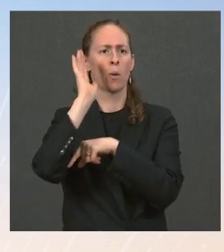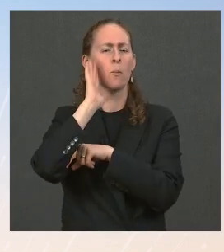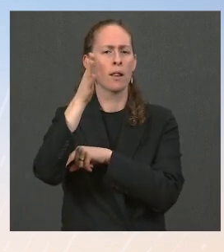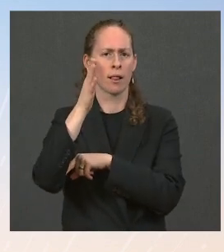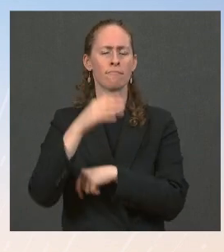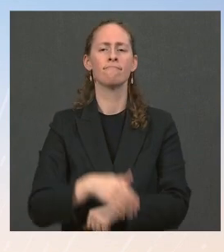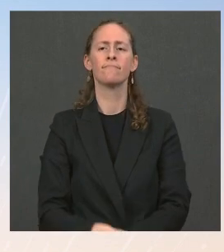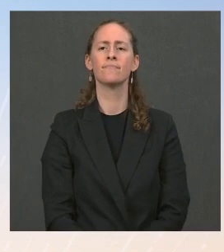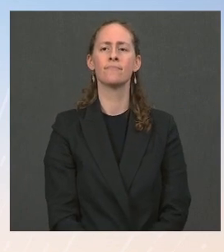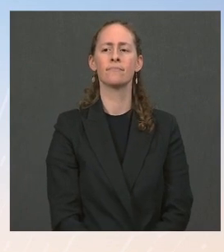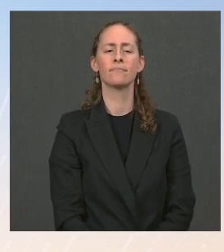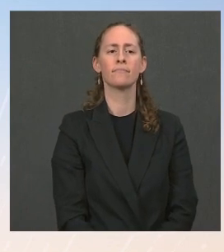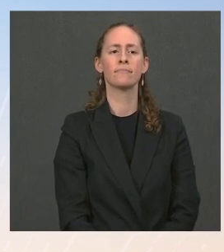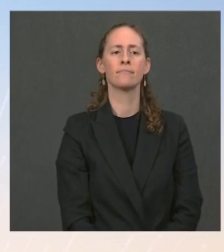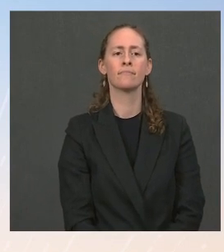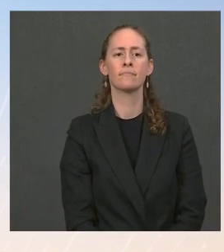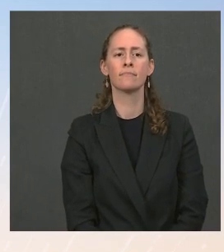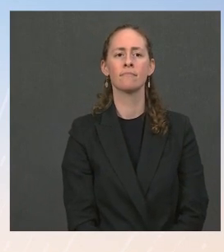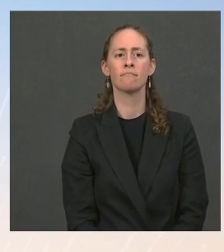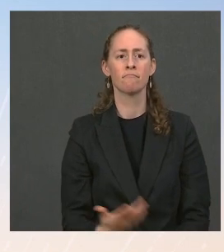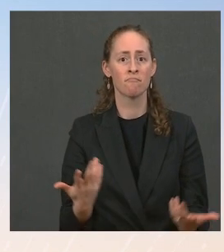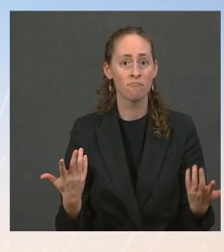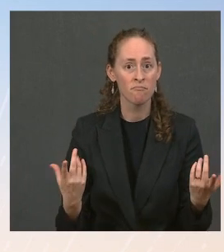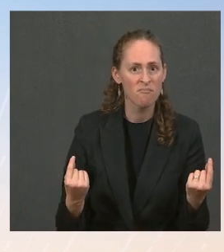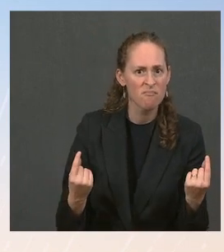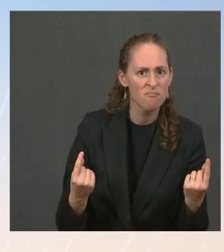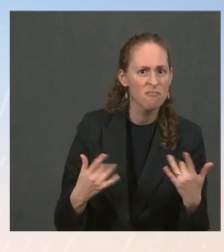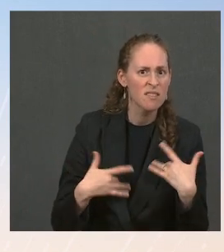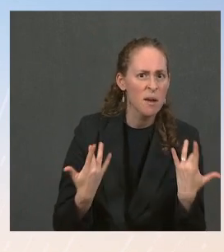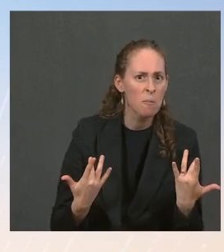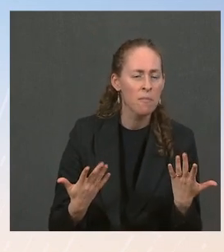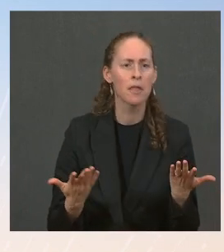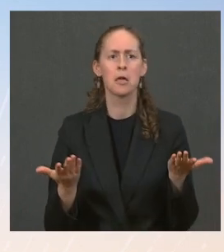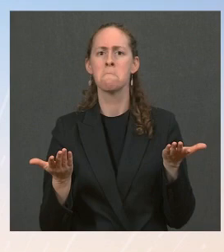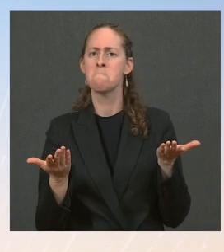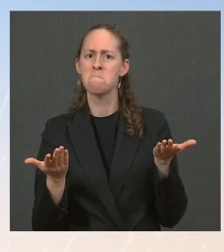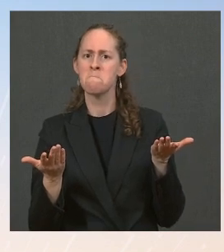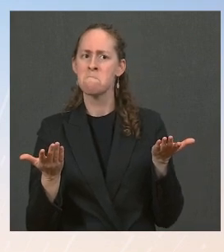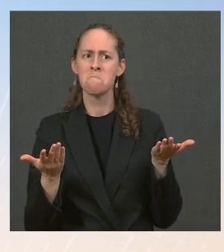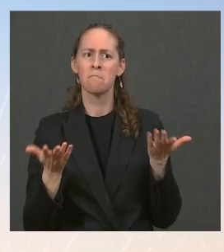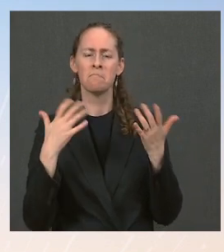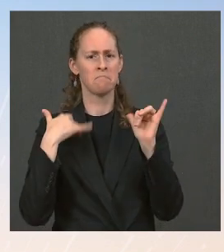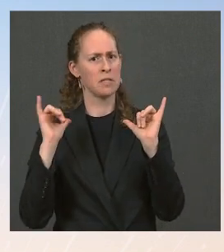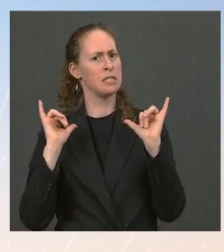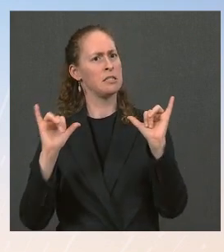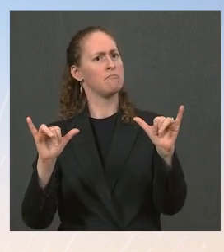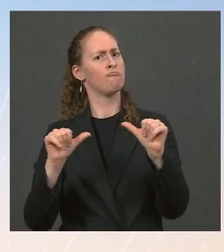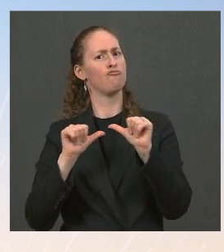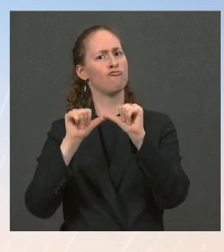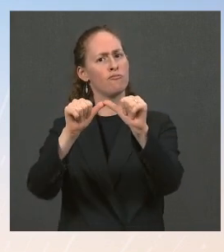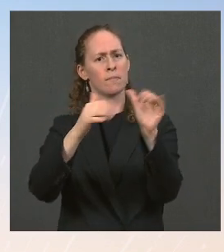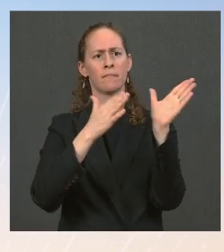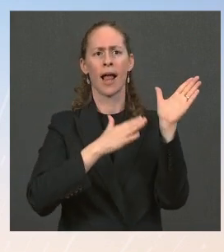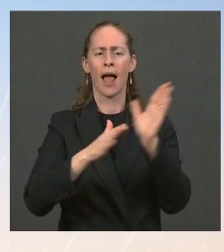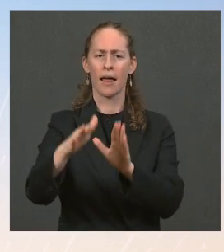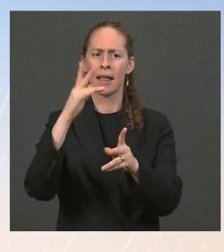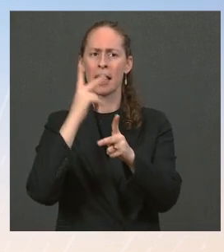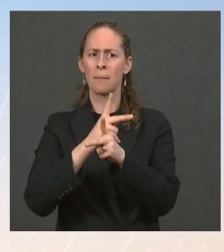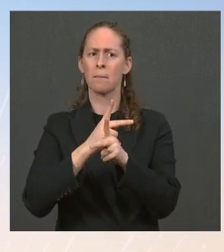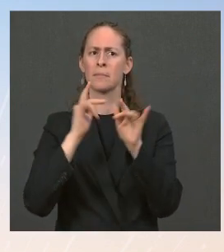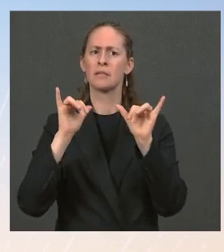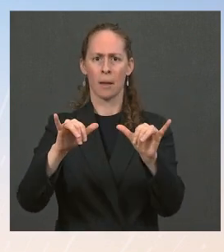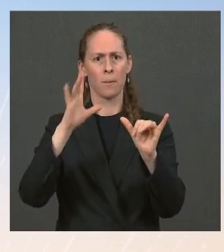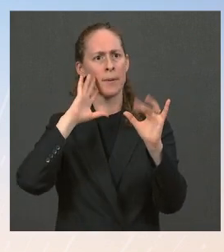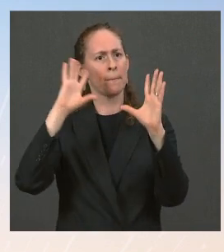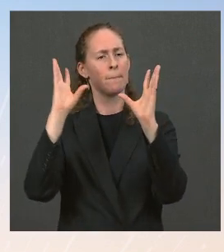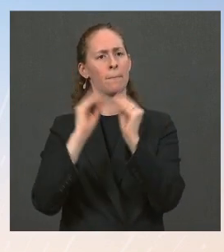With no sense of if the Europeans are. We're continuing to plan for an inaugural meeting of the